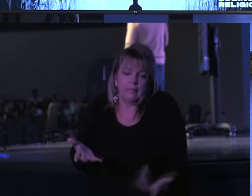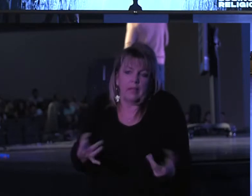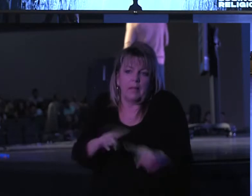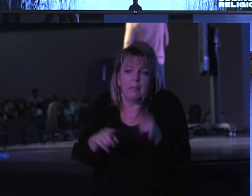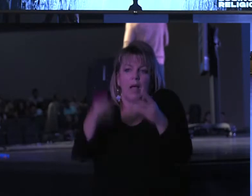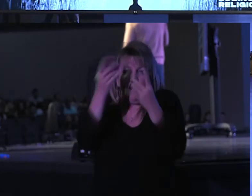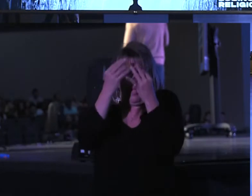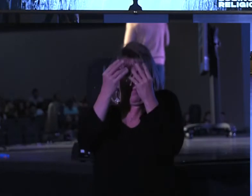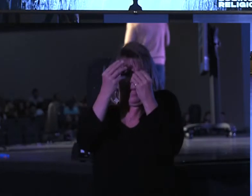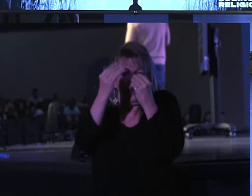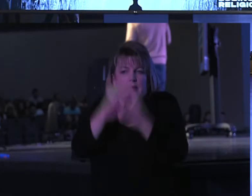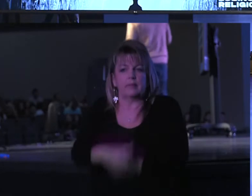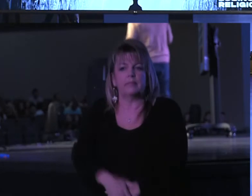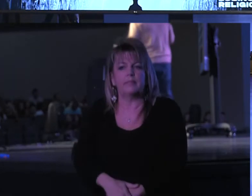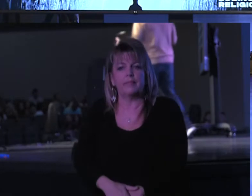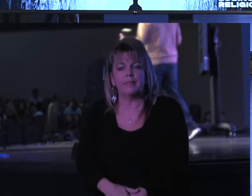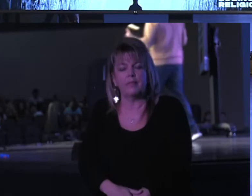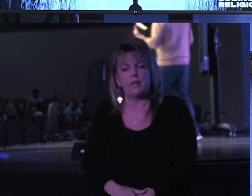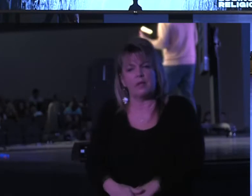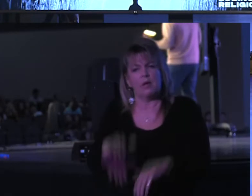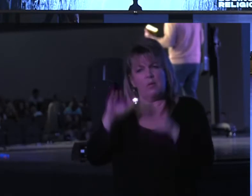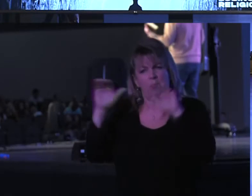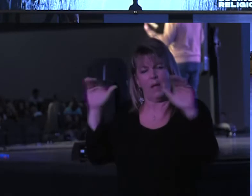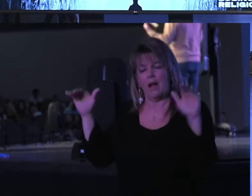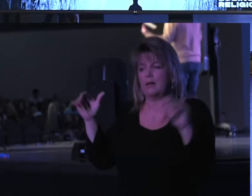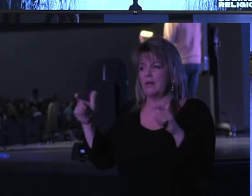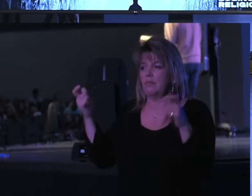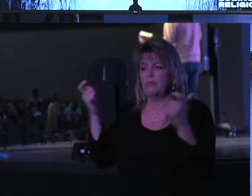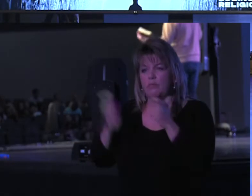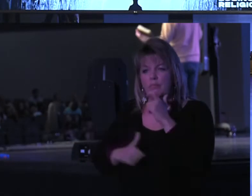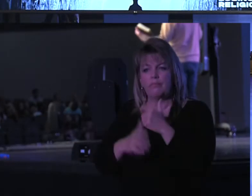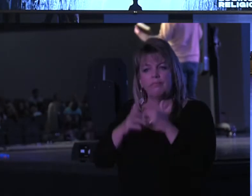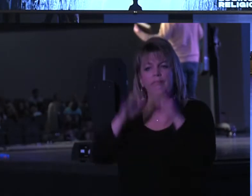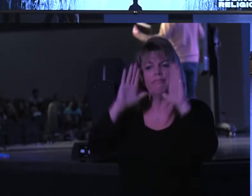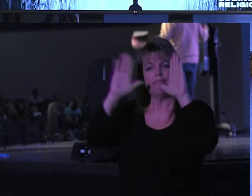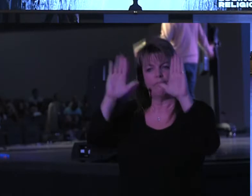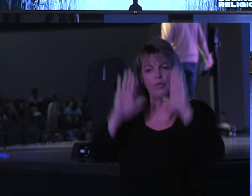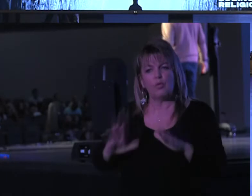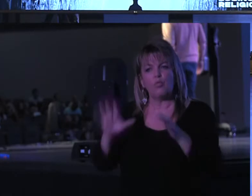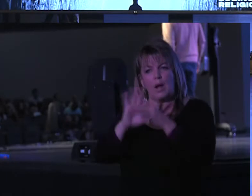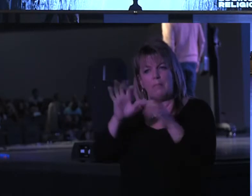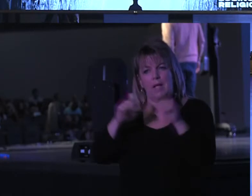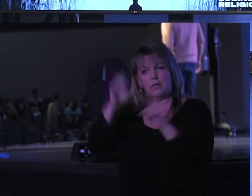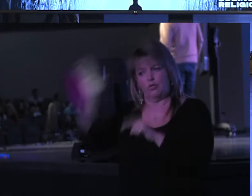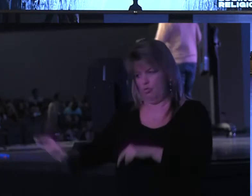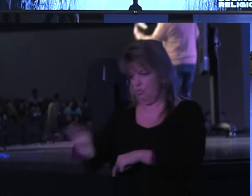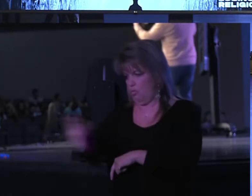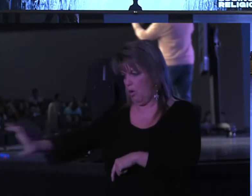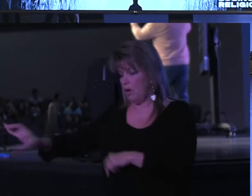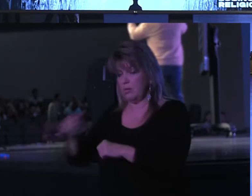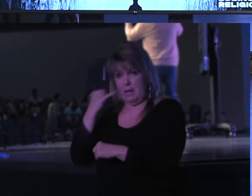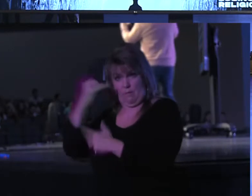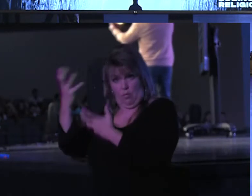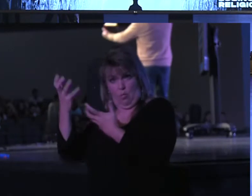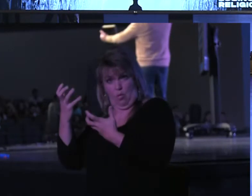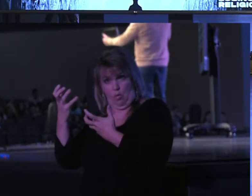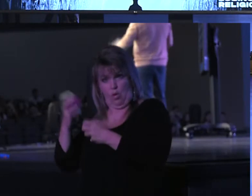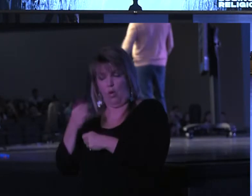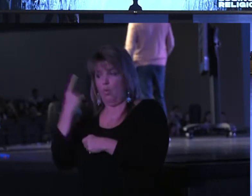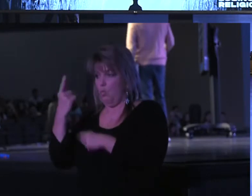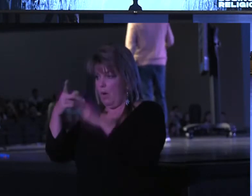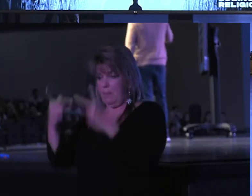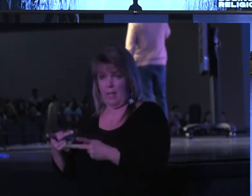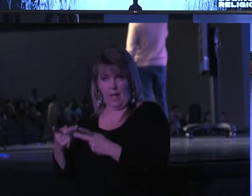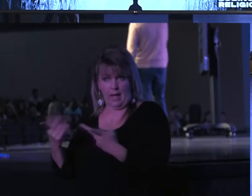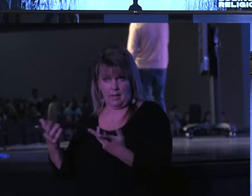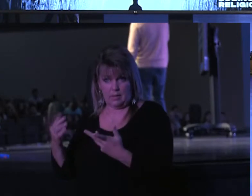about this, we're then reminded of the great message of the cross. If you want to look to one